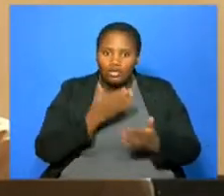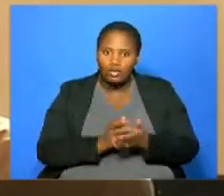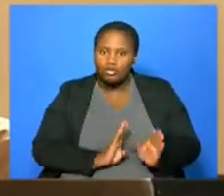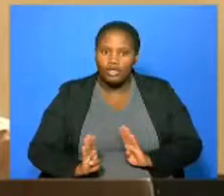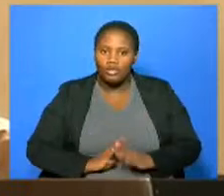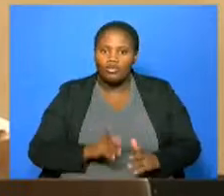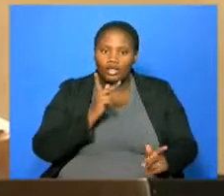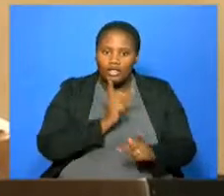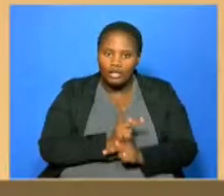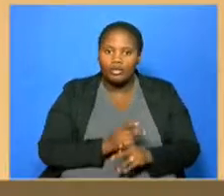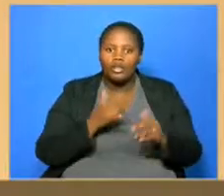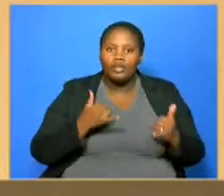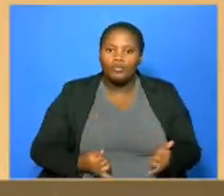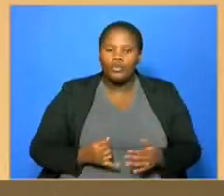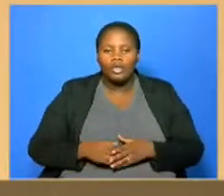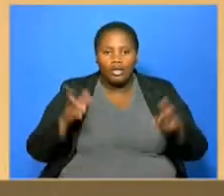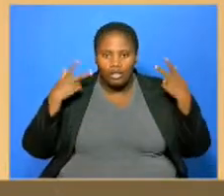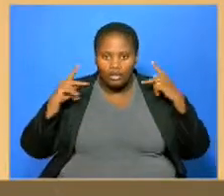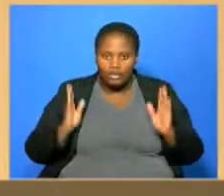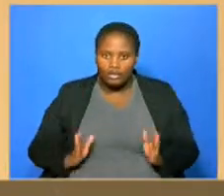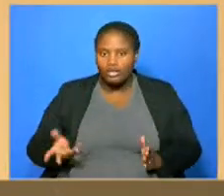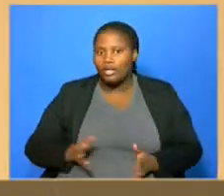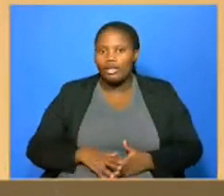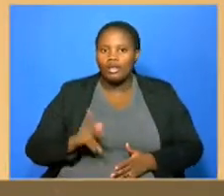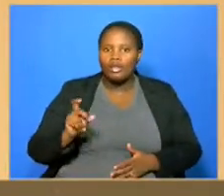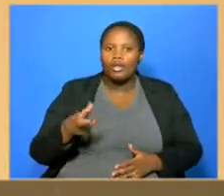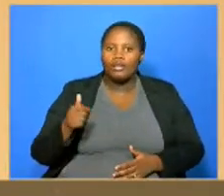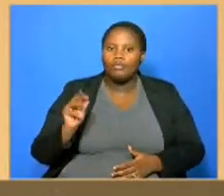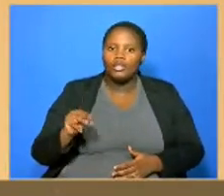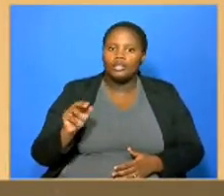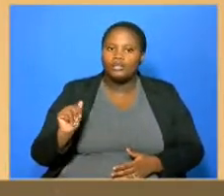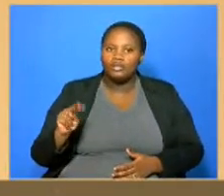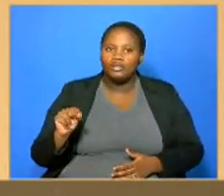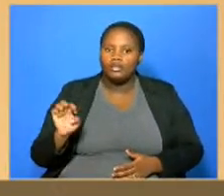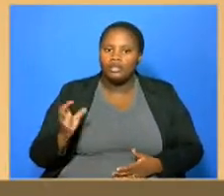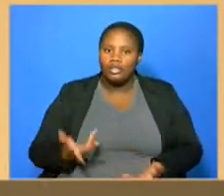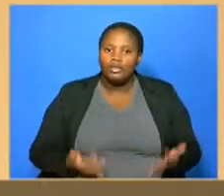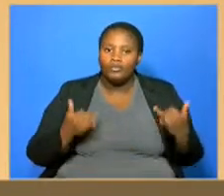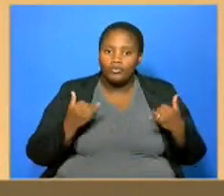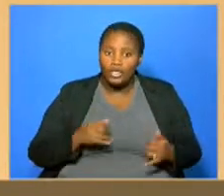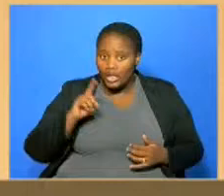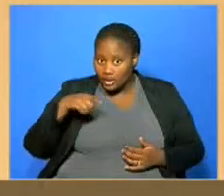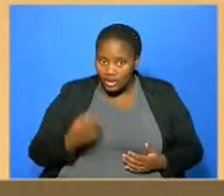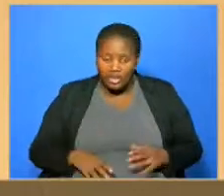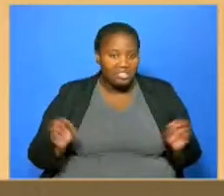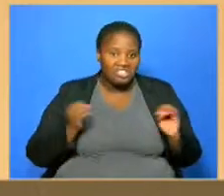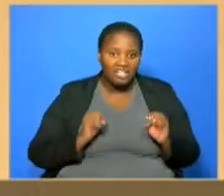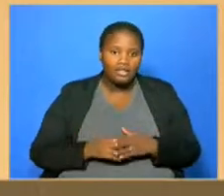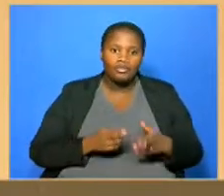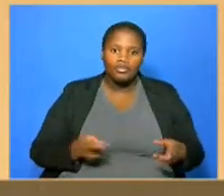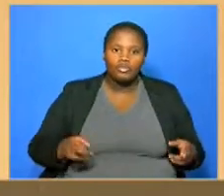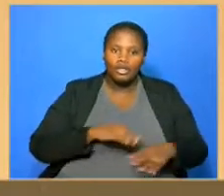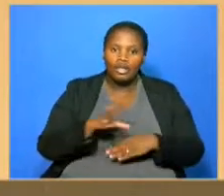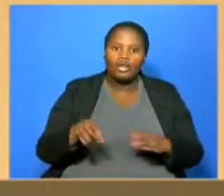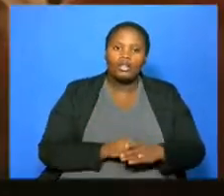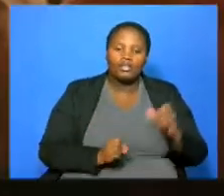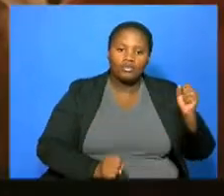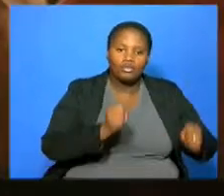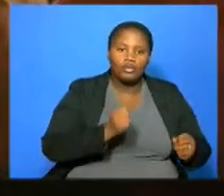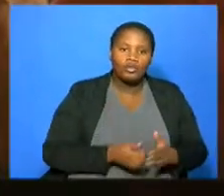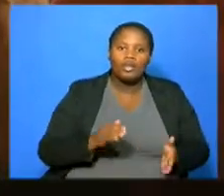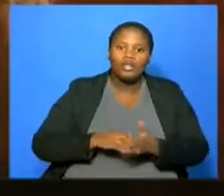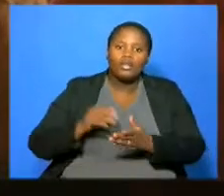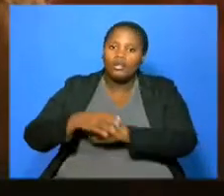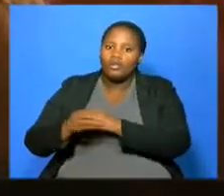behavior. Kosi Felix Kamani of Shoshone village maintained that lack of resources such as vehicles and